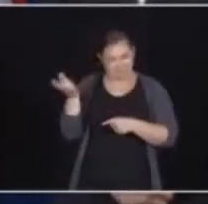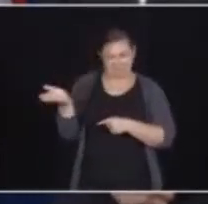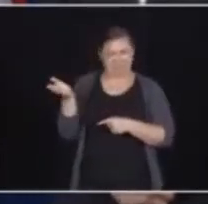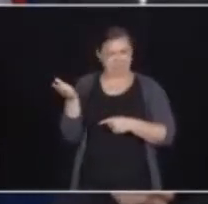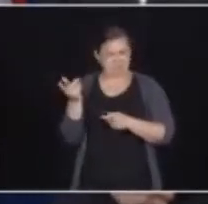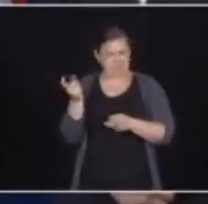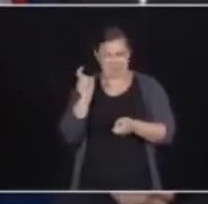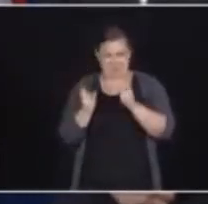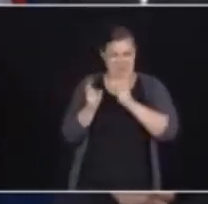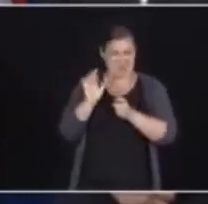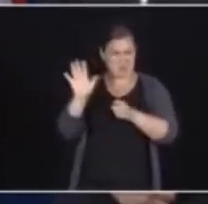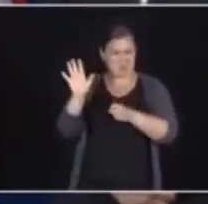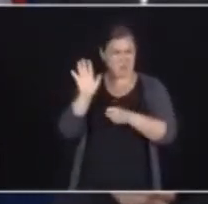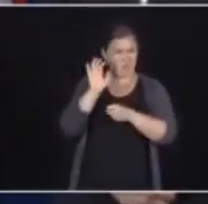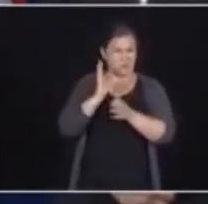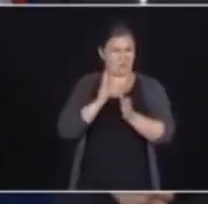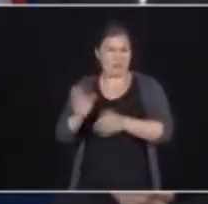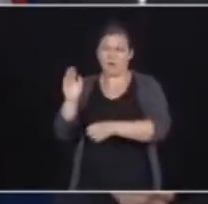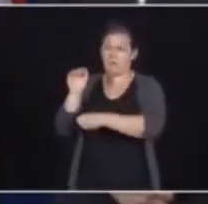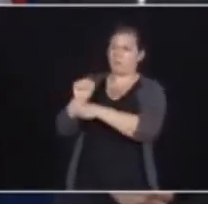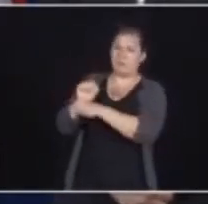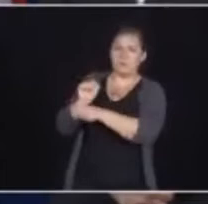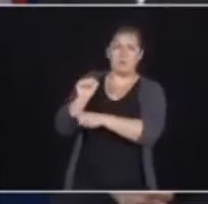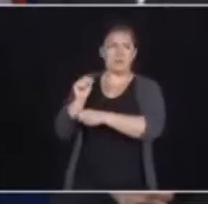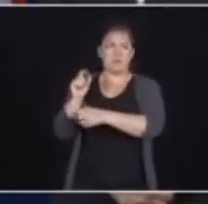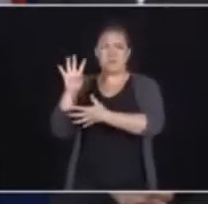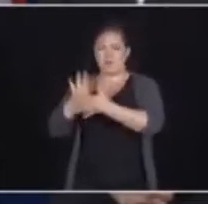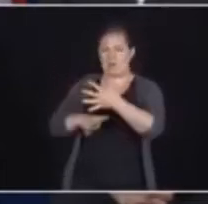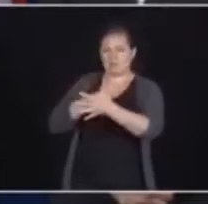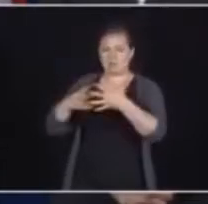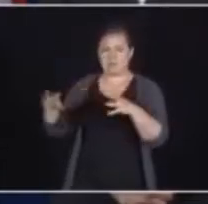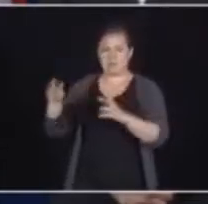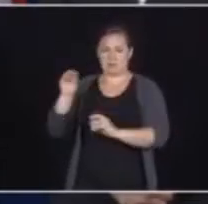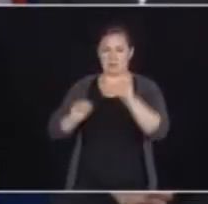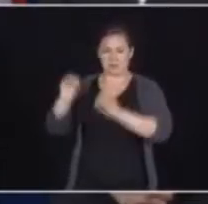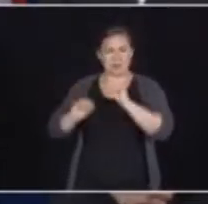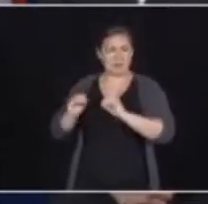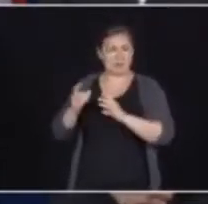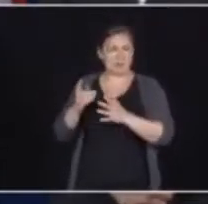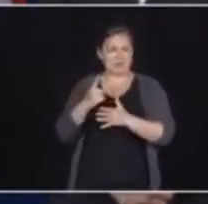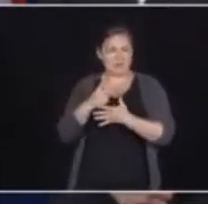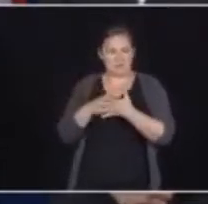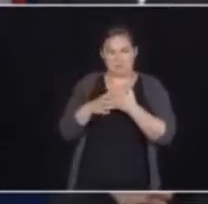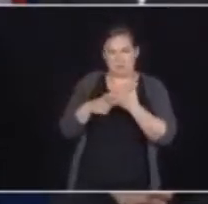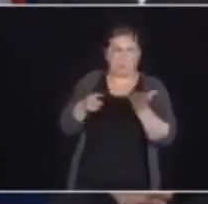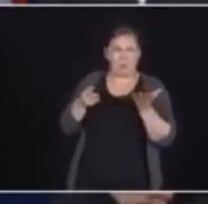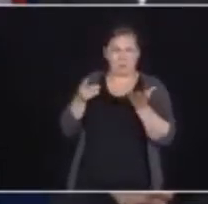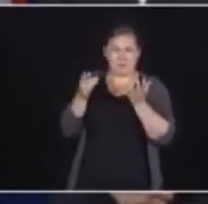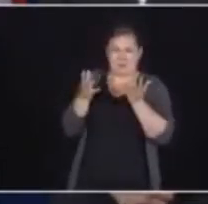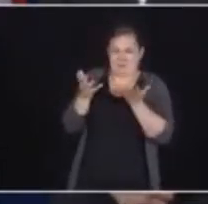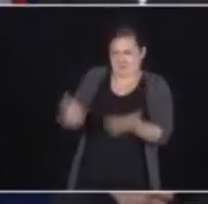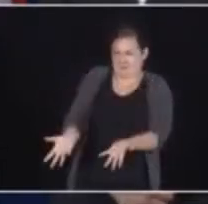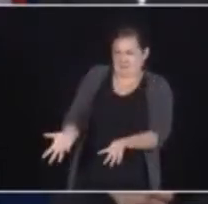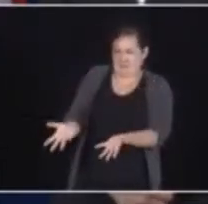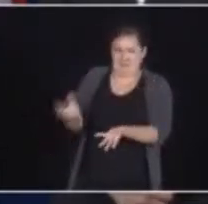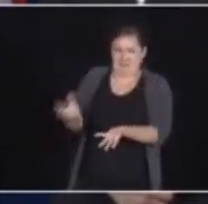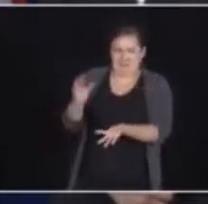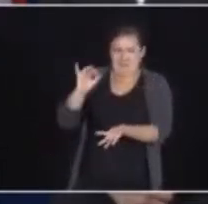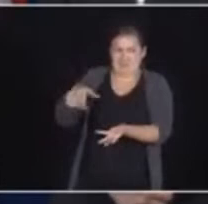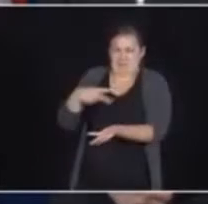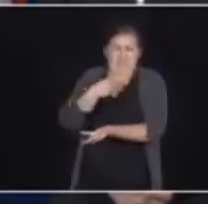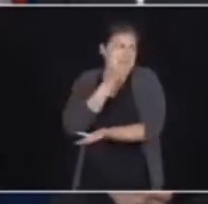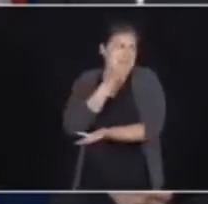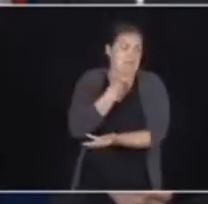completely rearranging potentially their work life. I mean, what's the message to those families and parents now who are potentially contemplating